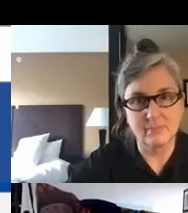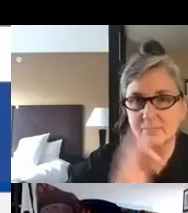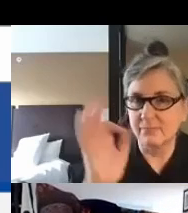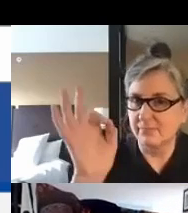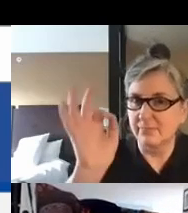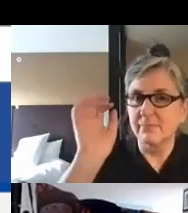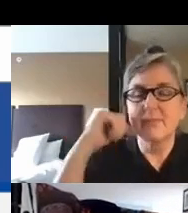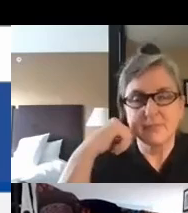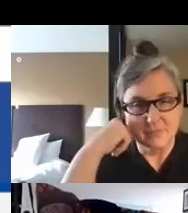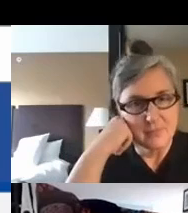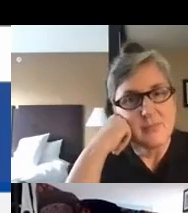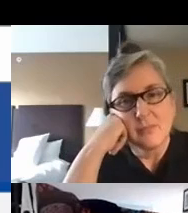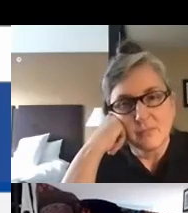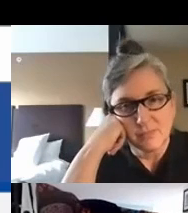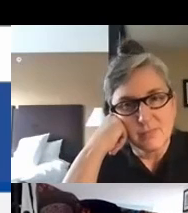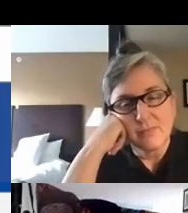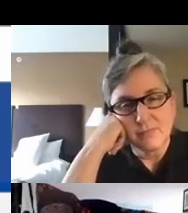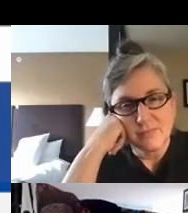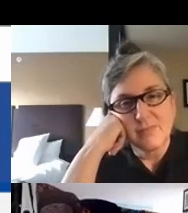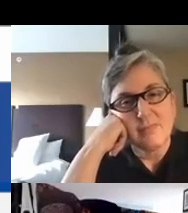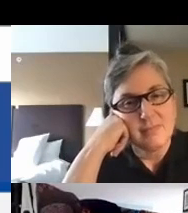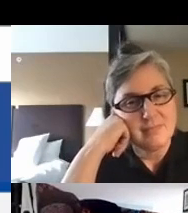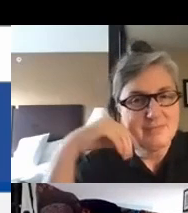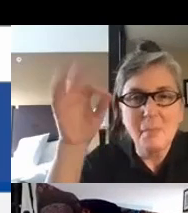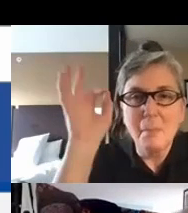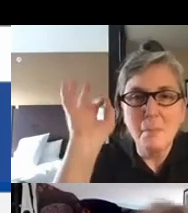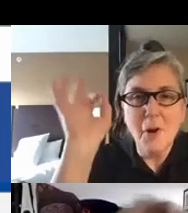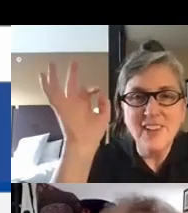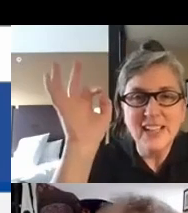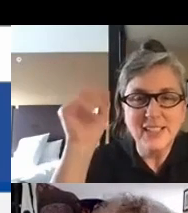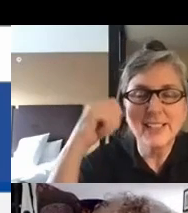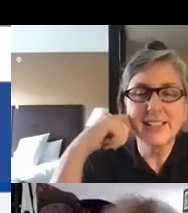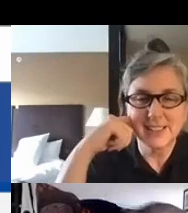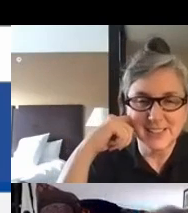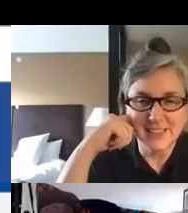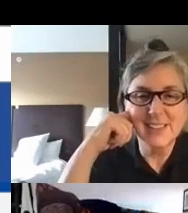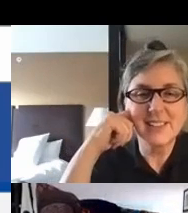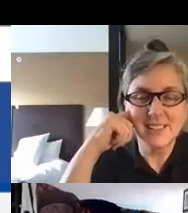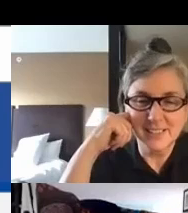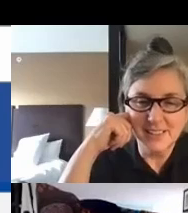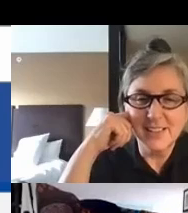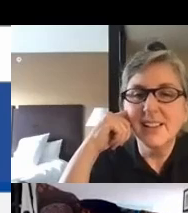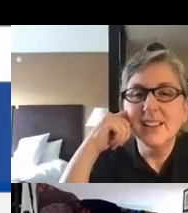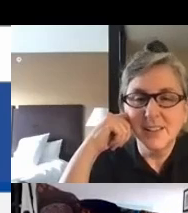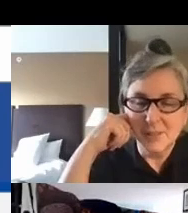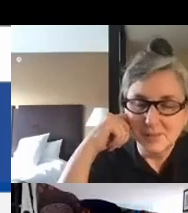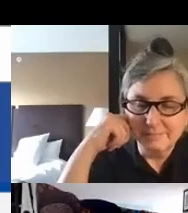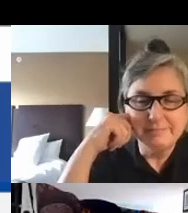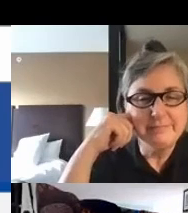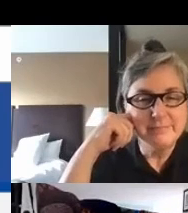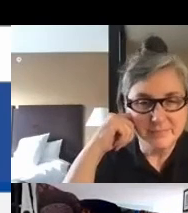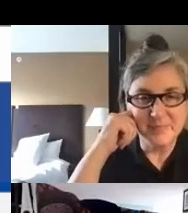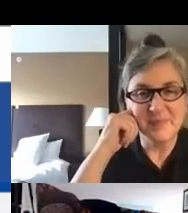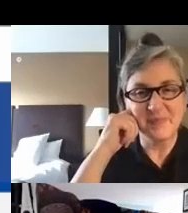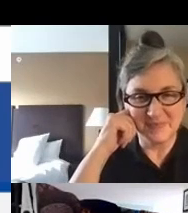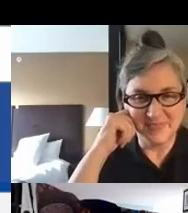there who are learning to be computer tech, and utilize them as their volunteer time or intern time to go out there